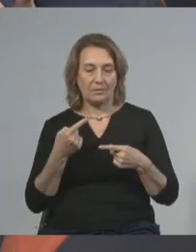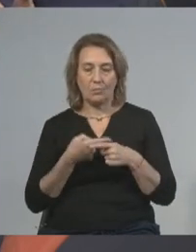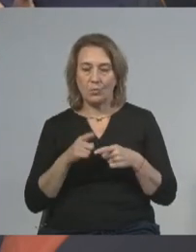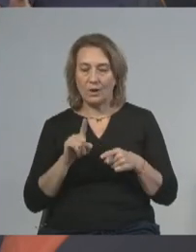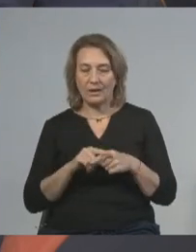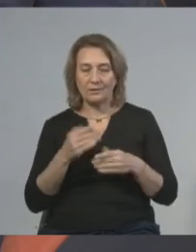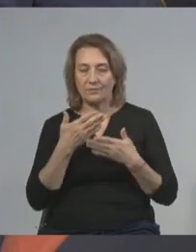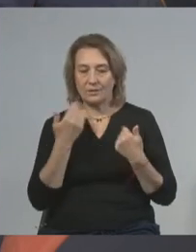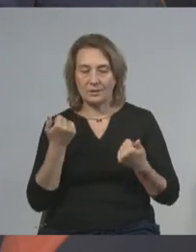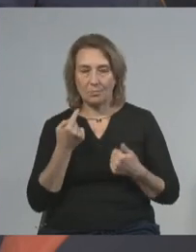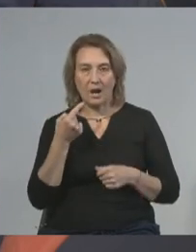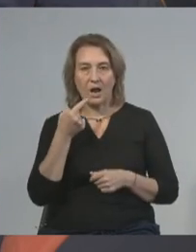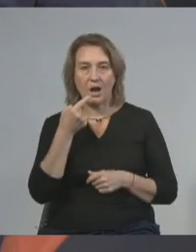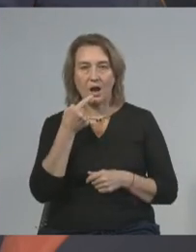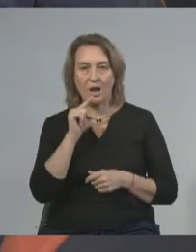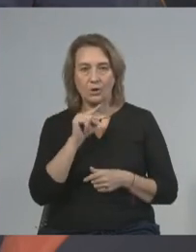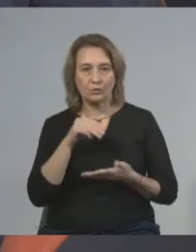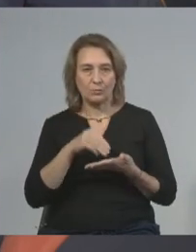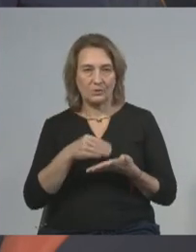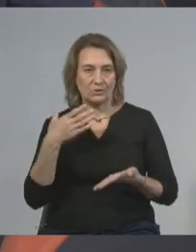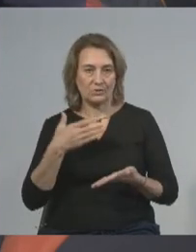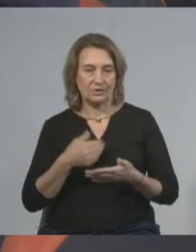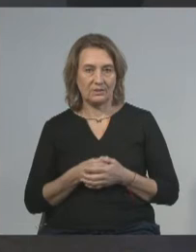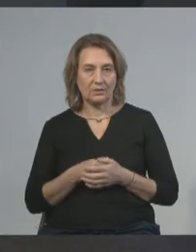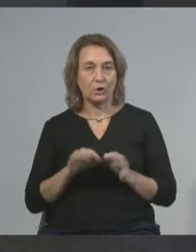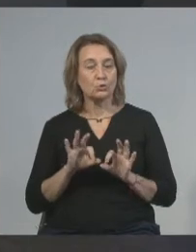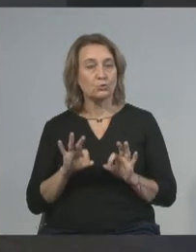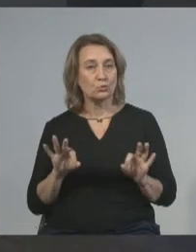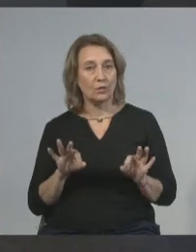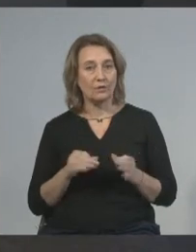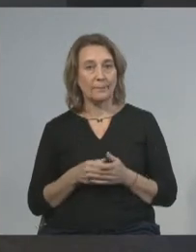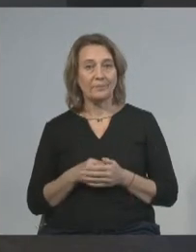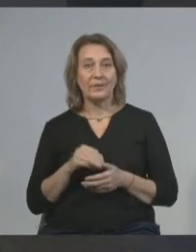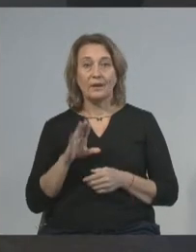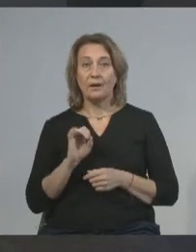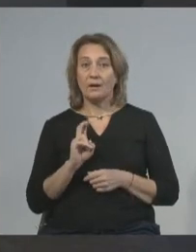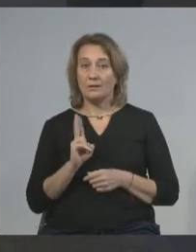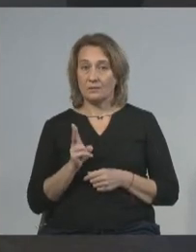it's it's not economically feasible